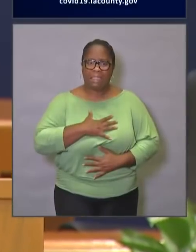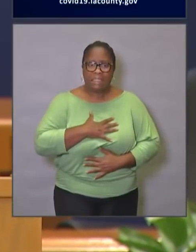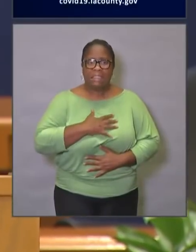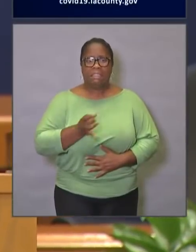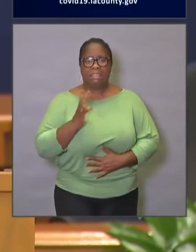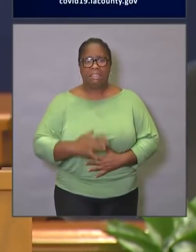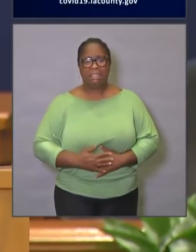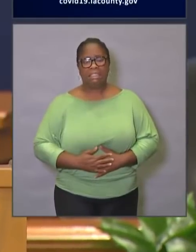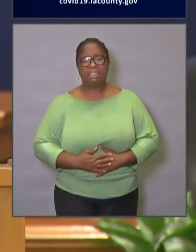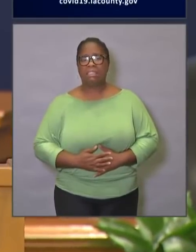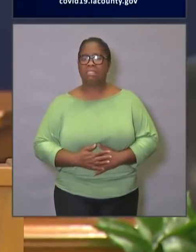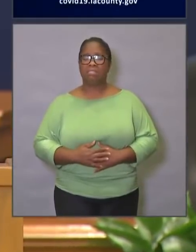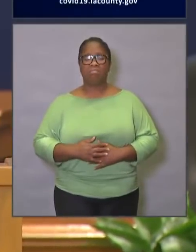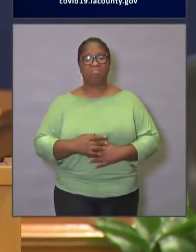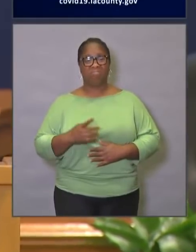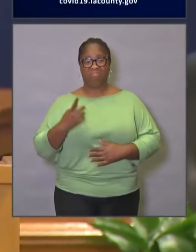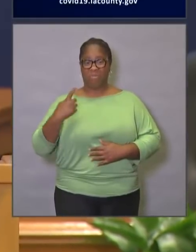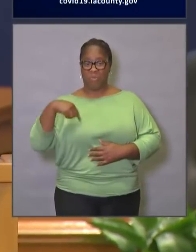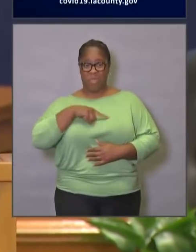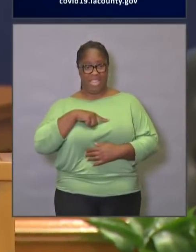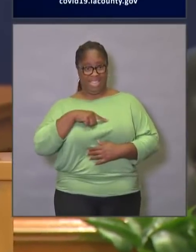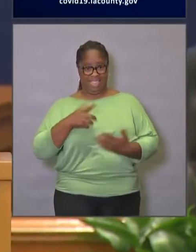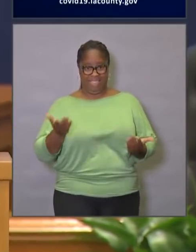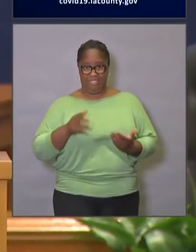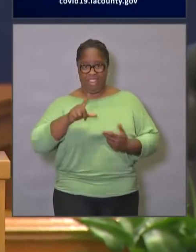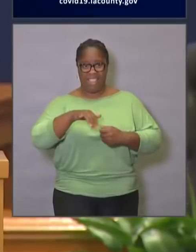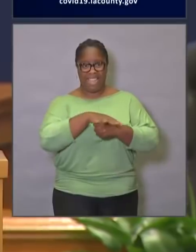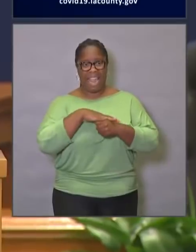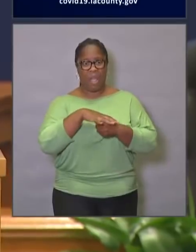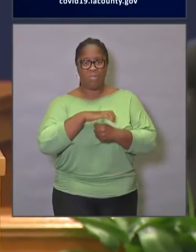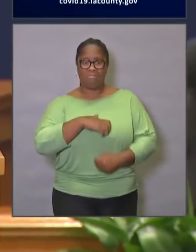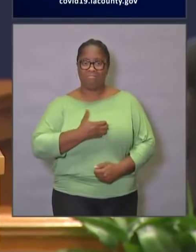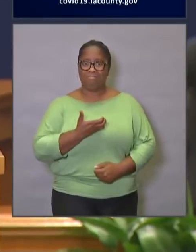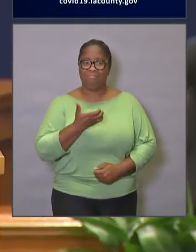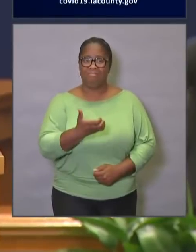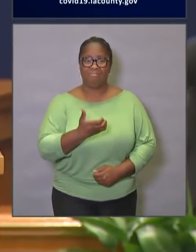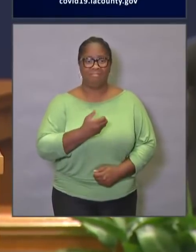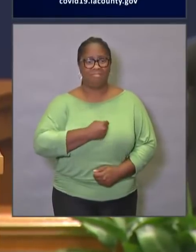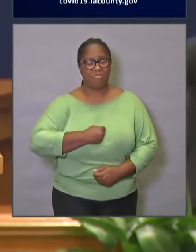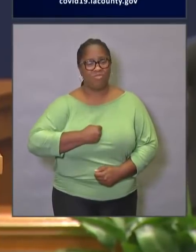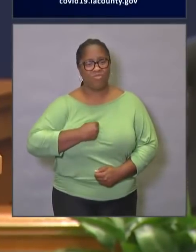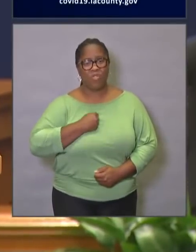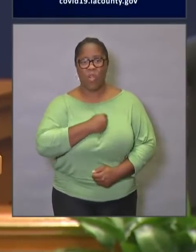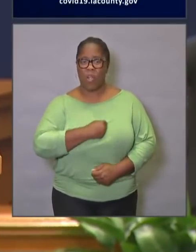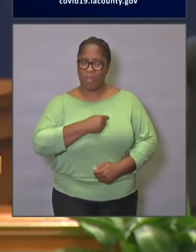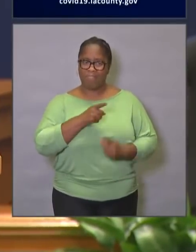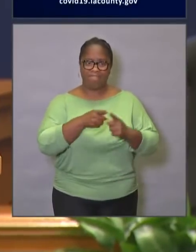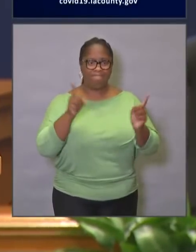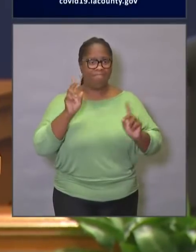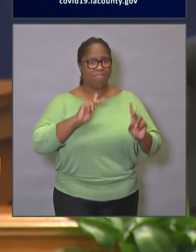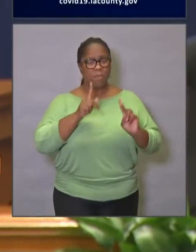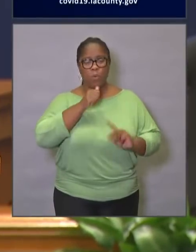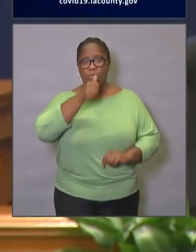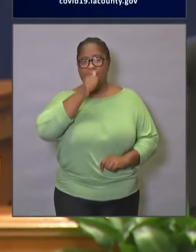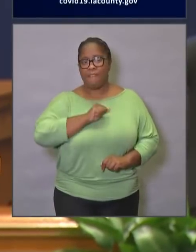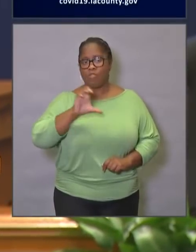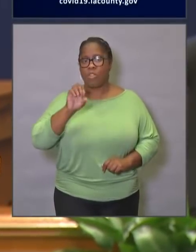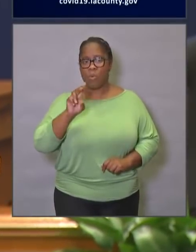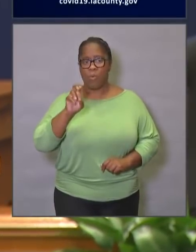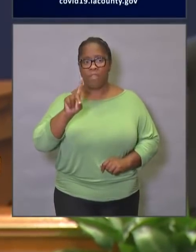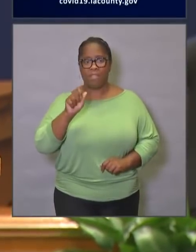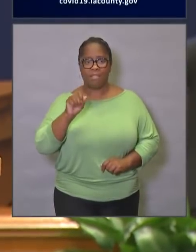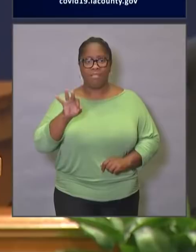county, our hearts and blessings go out to the thousands of people who are suffering with COVID-19 every day. And I want to